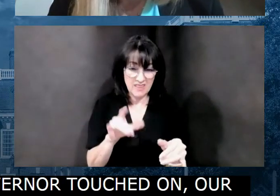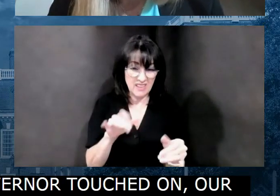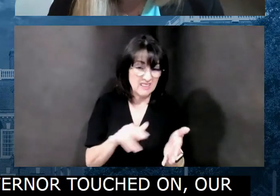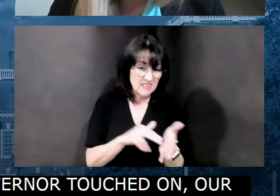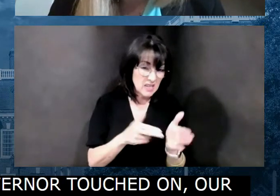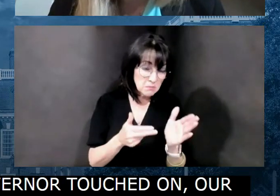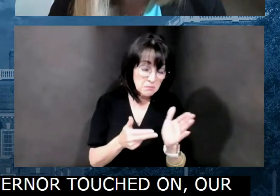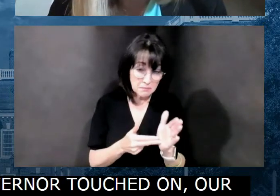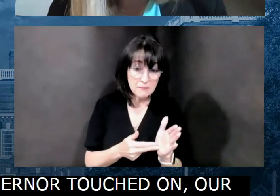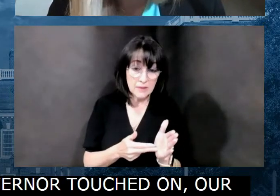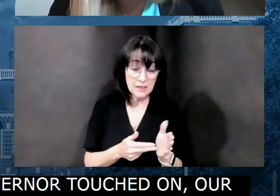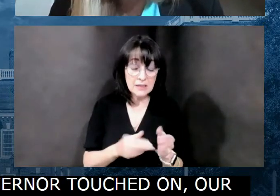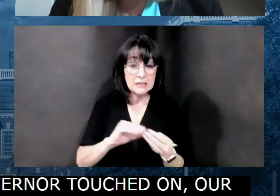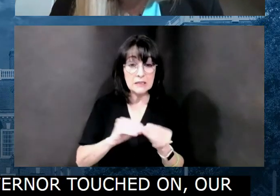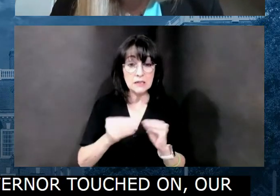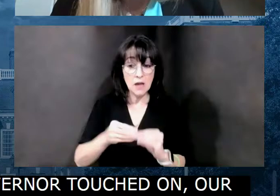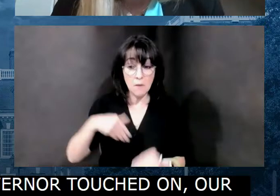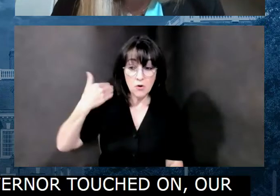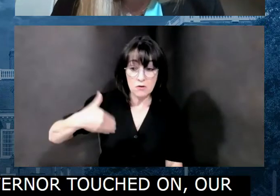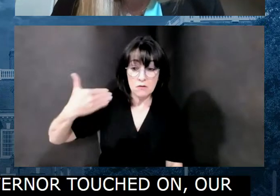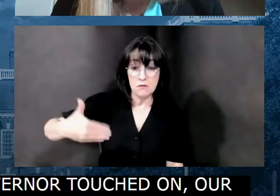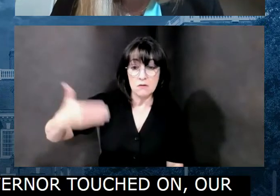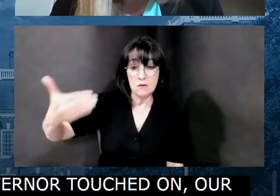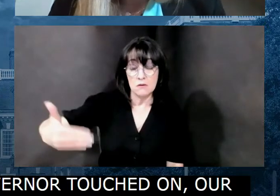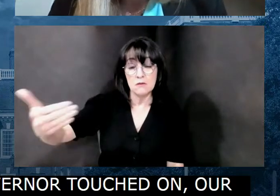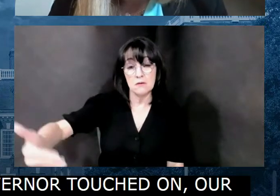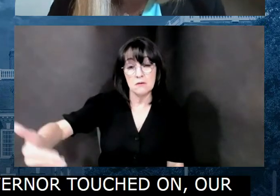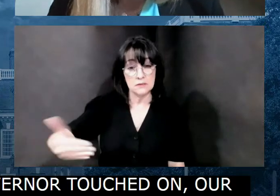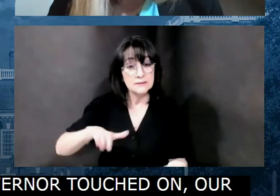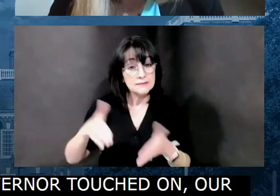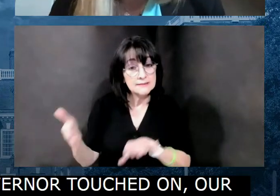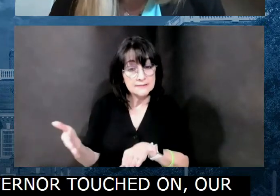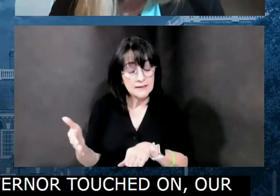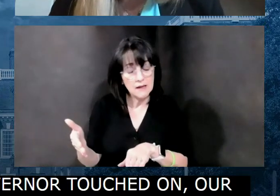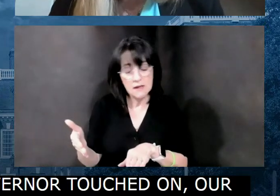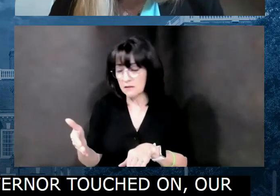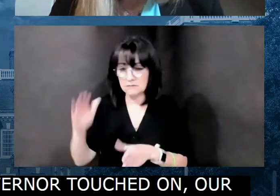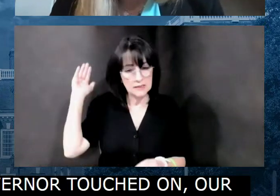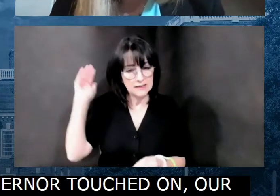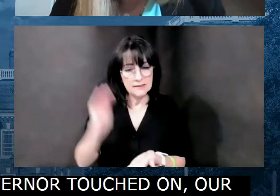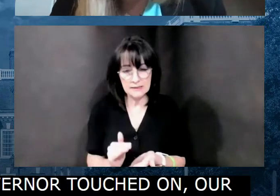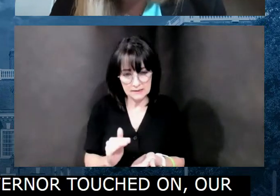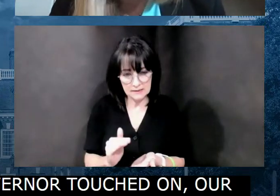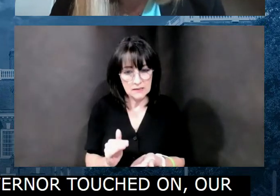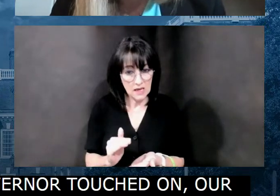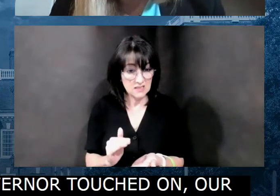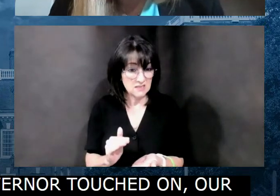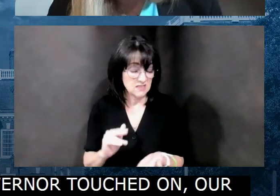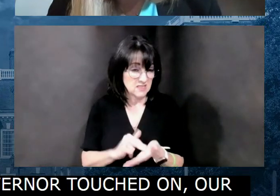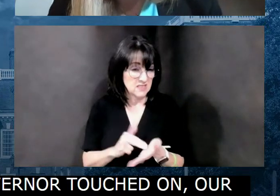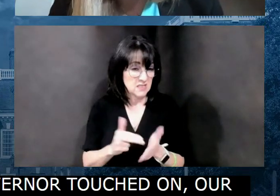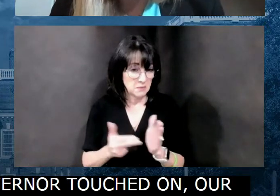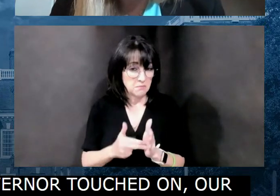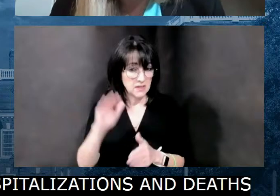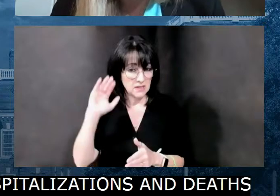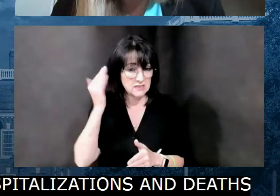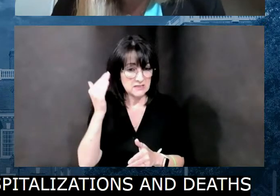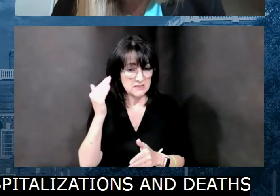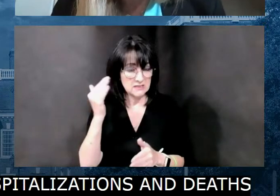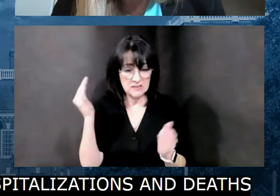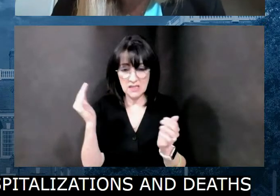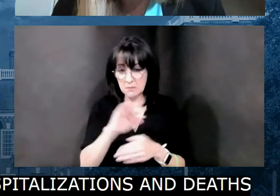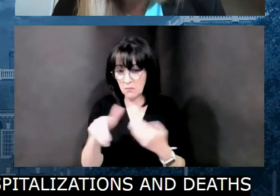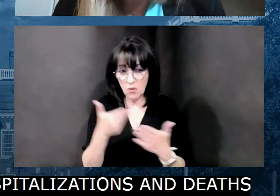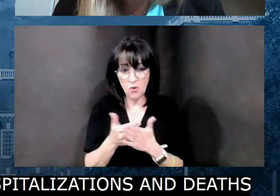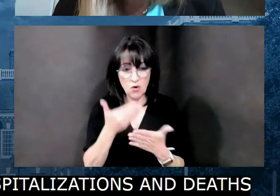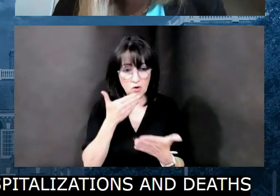decreased. So everything's headed in the right direction there. Our children ages 5 to 17, as well as young adults